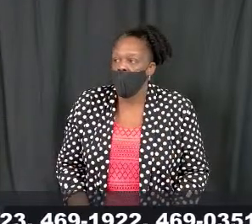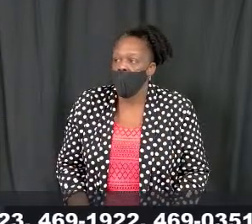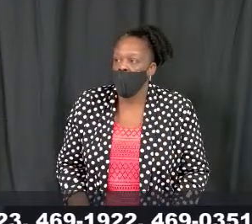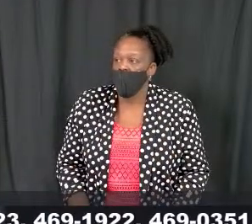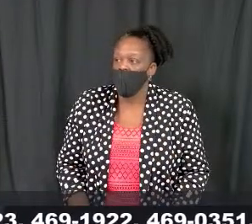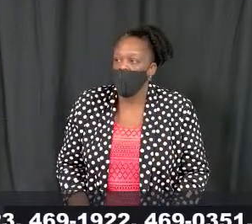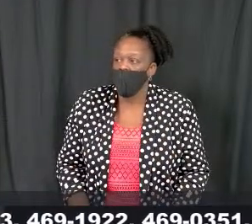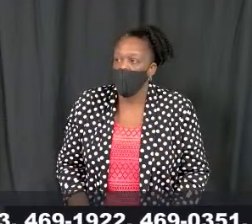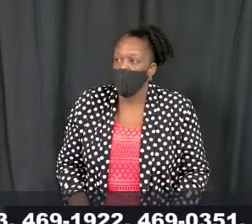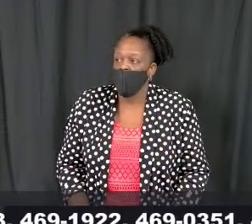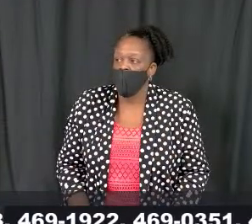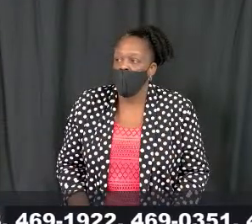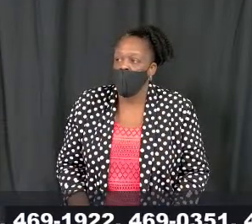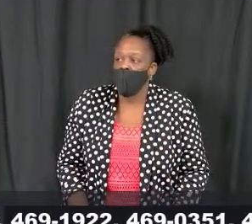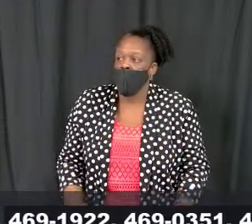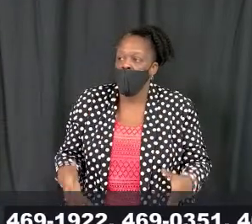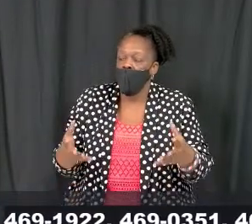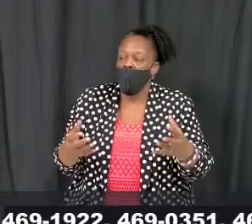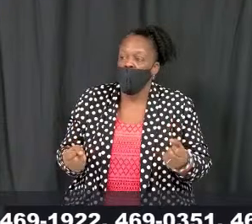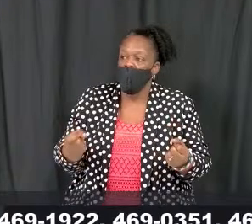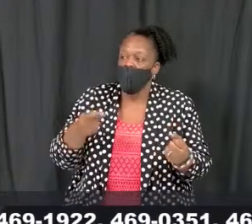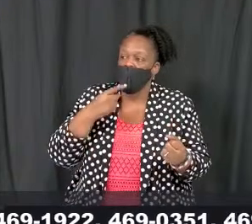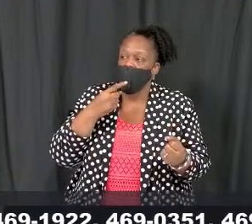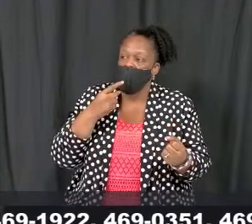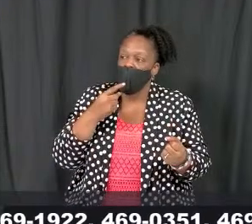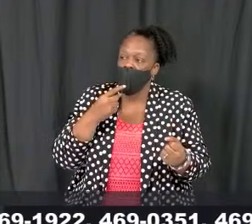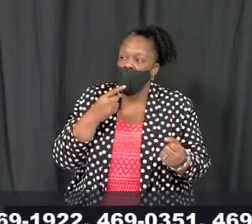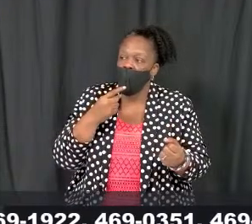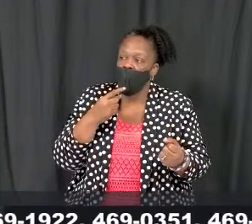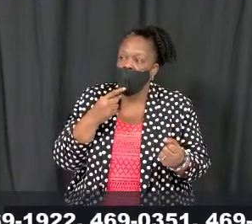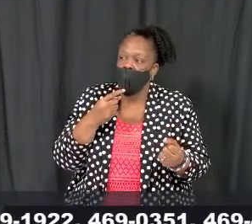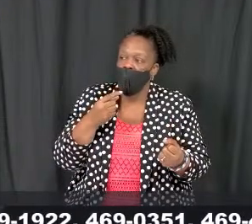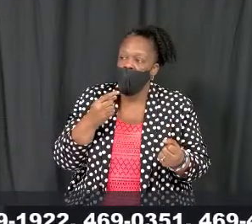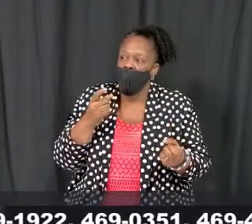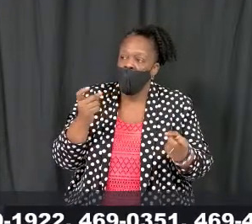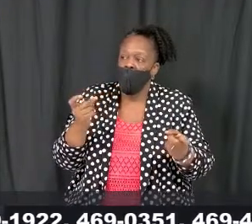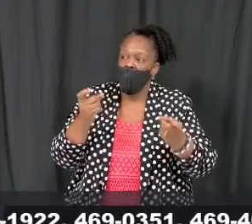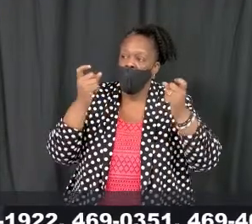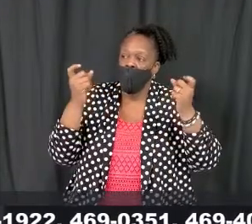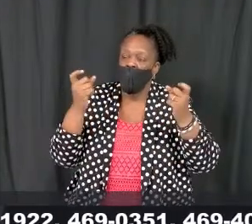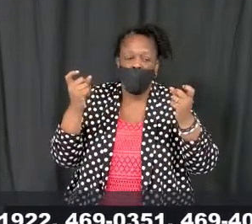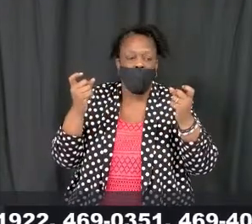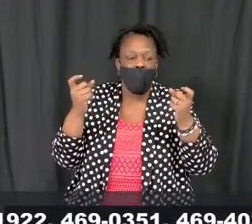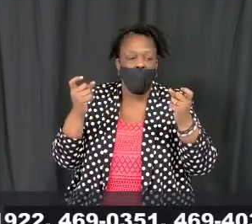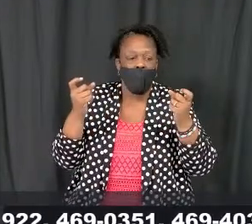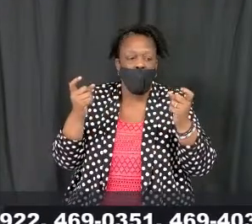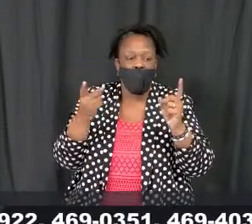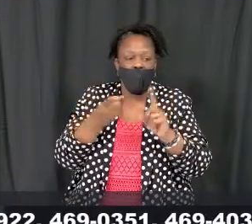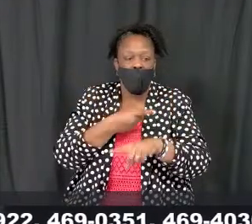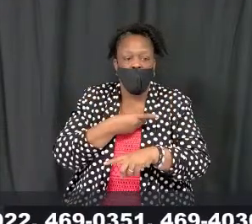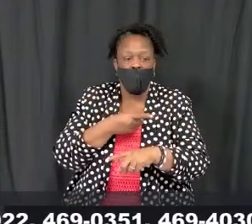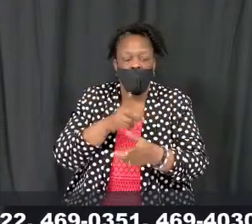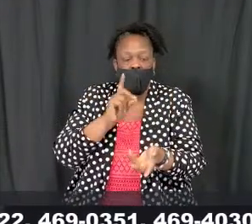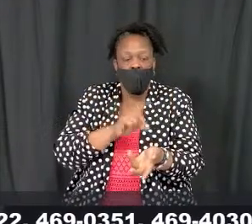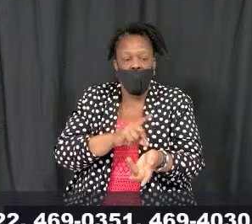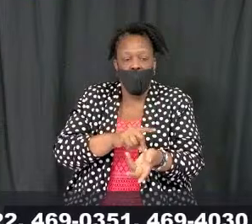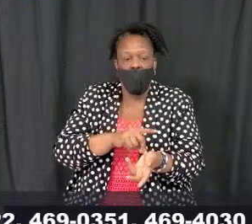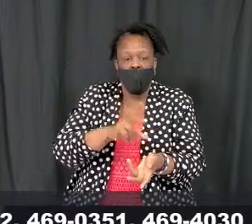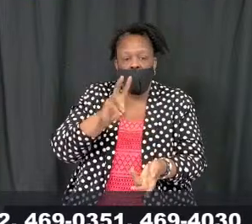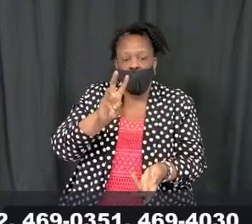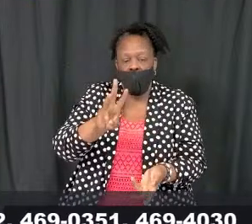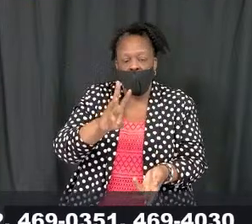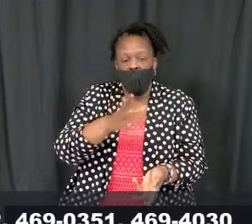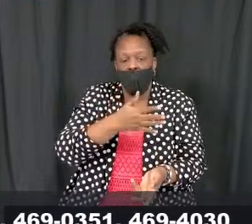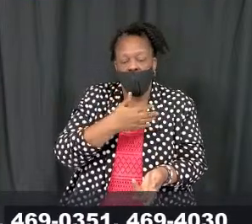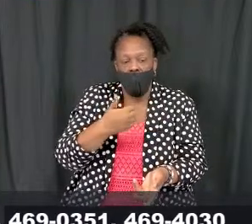I just wanted to, I should have started with that, to congratulate Dr. Wilkinson, Dr. Laws,